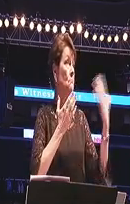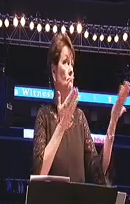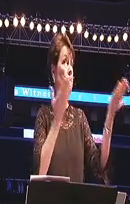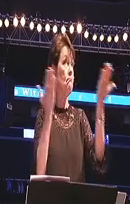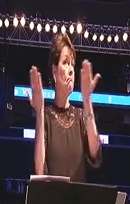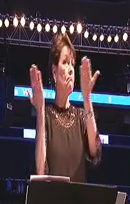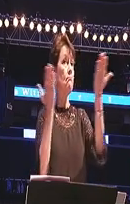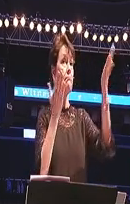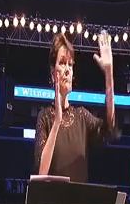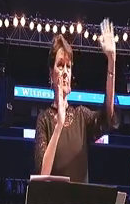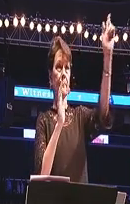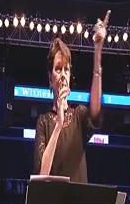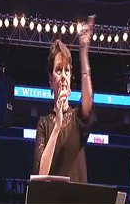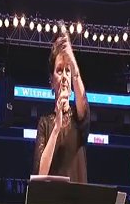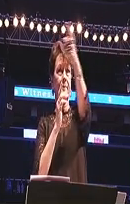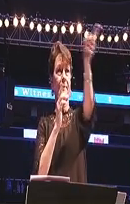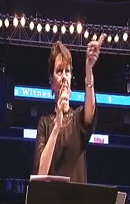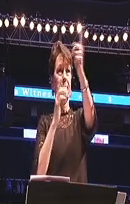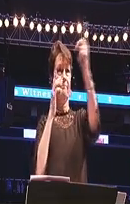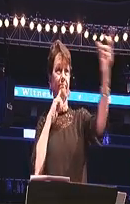States?